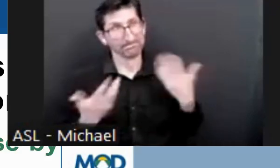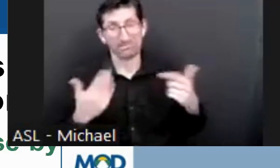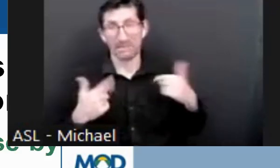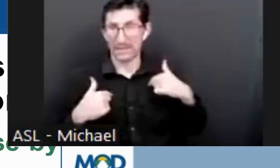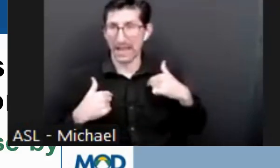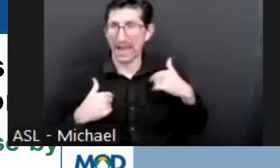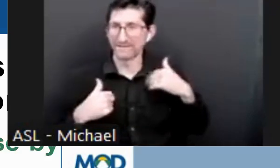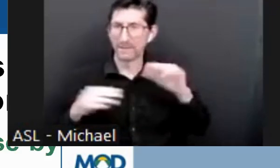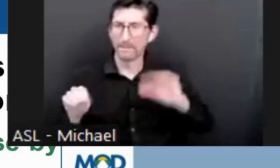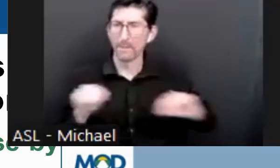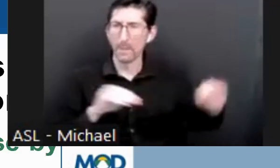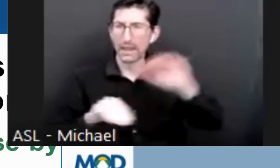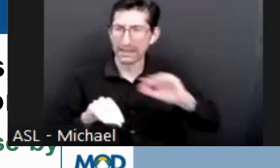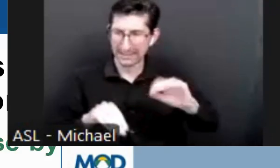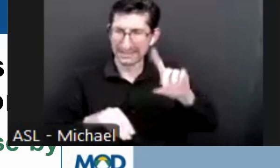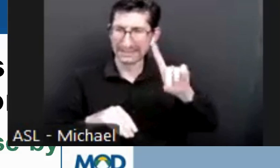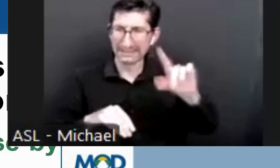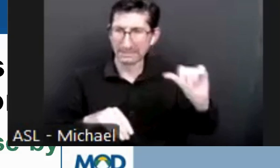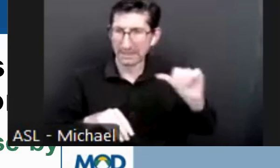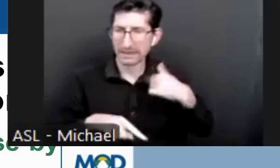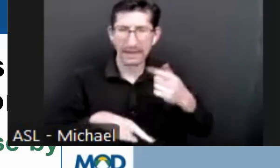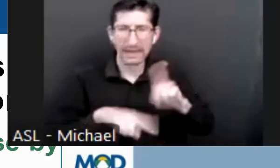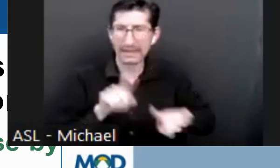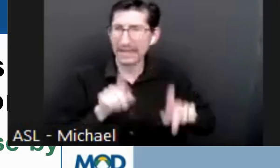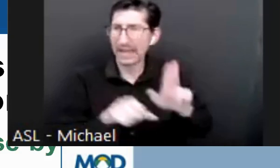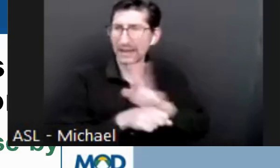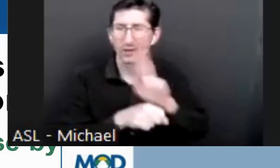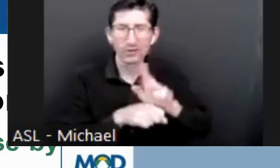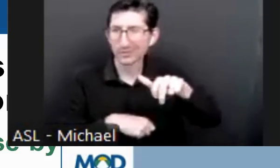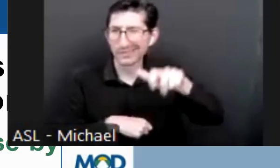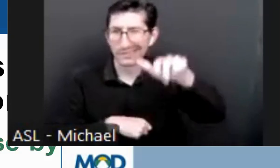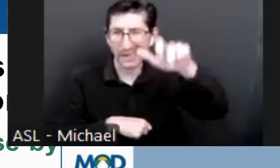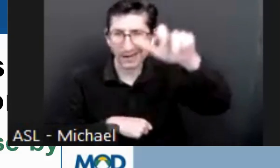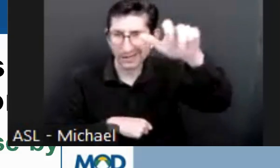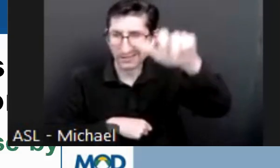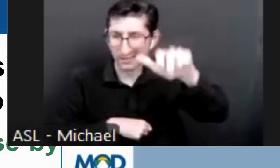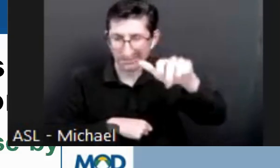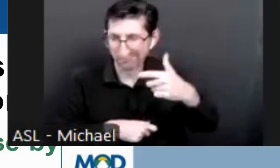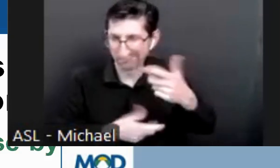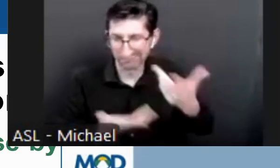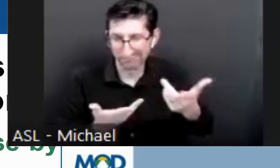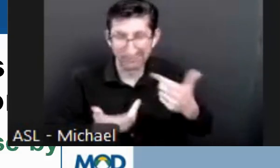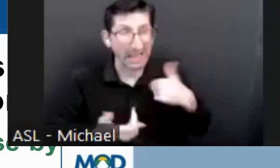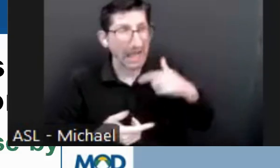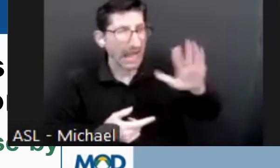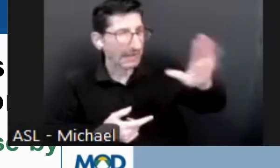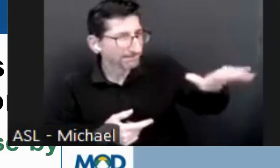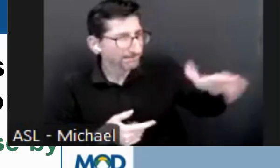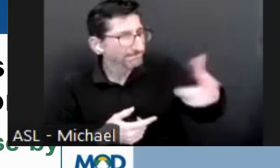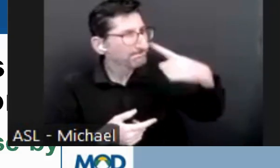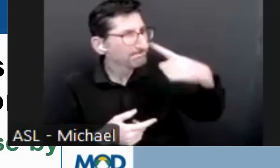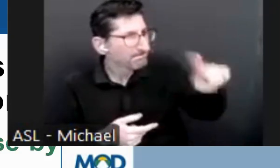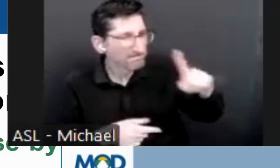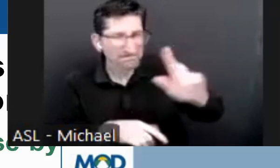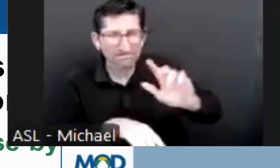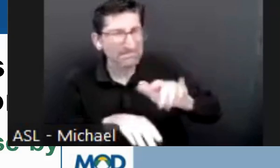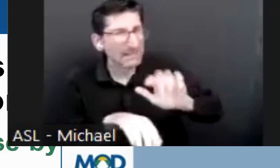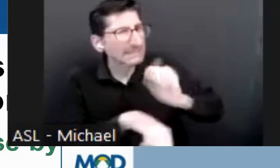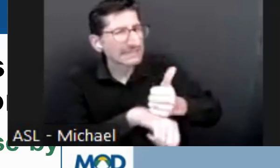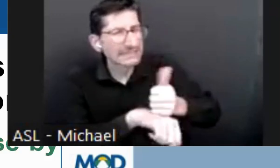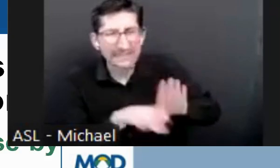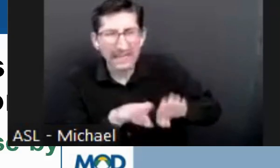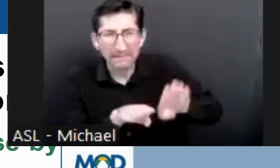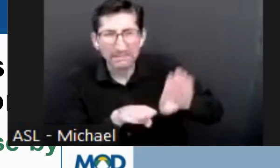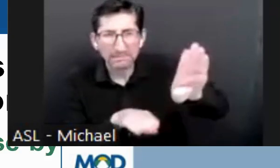mobility disability. I can no longer use the stairs at my building entrance. I asked my housing provider to install a ramp as a